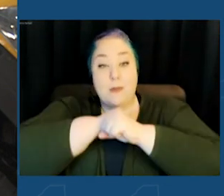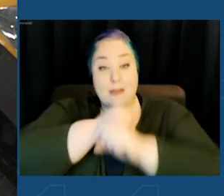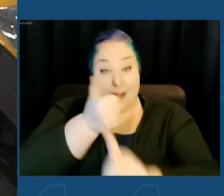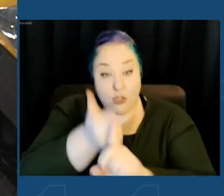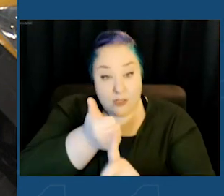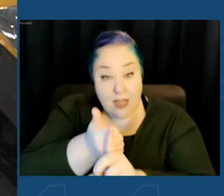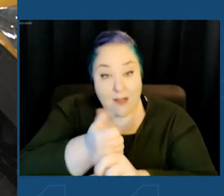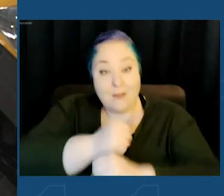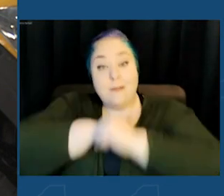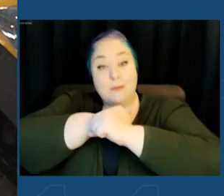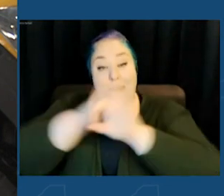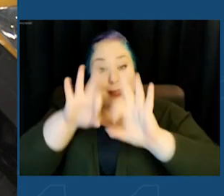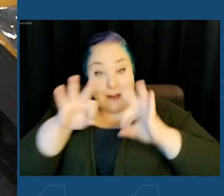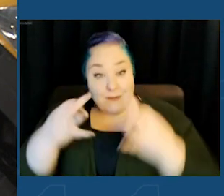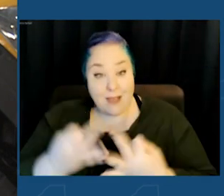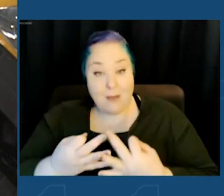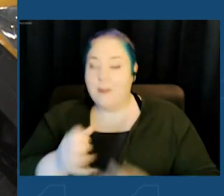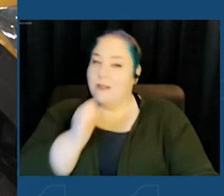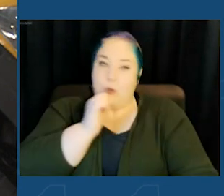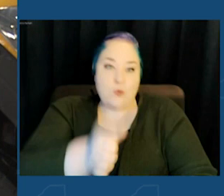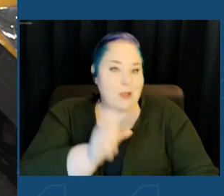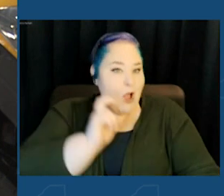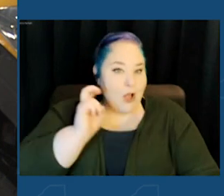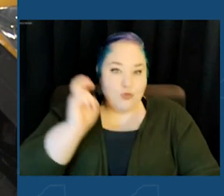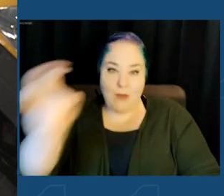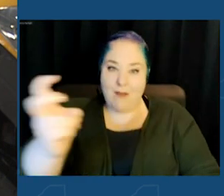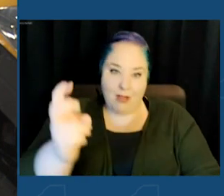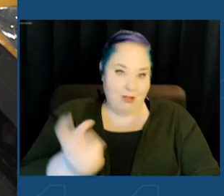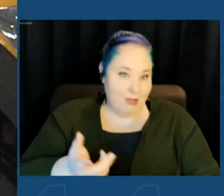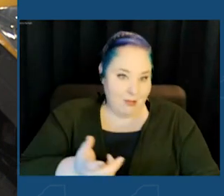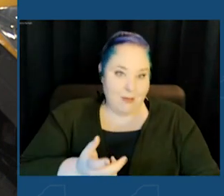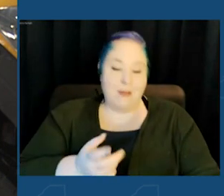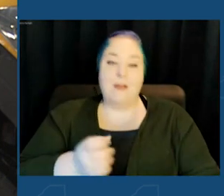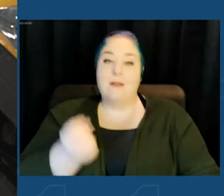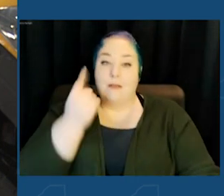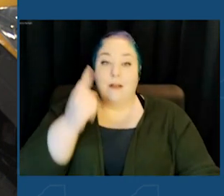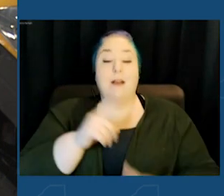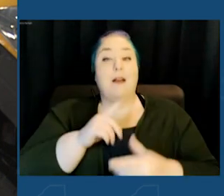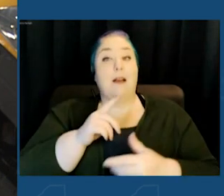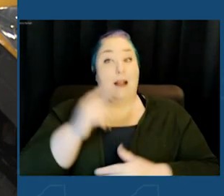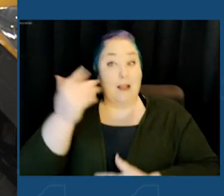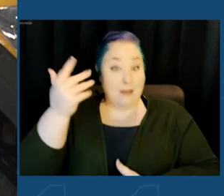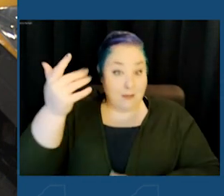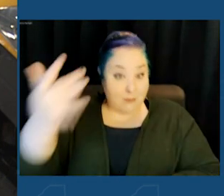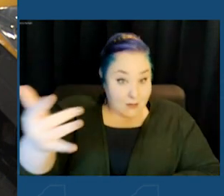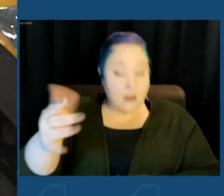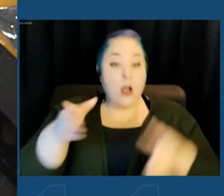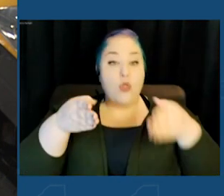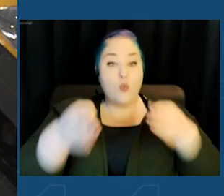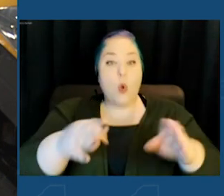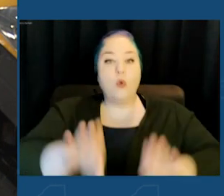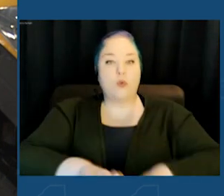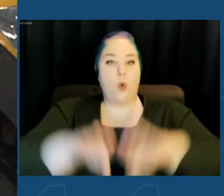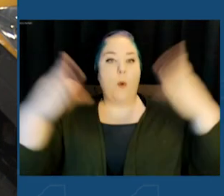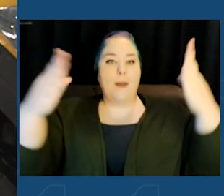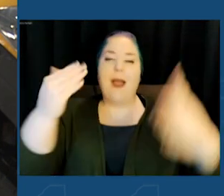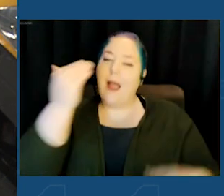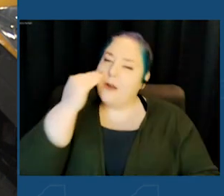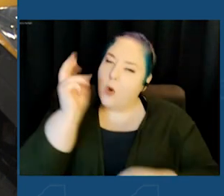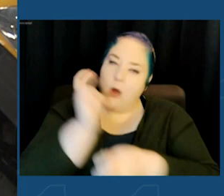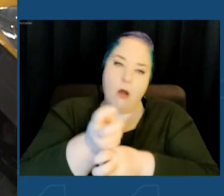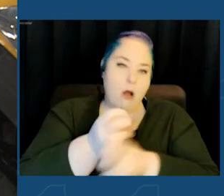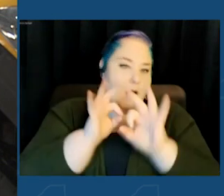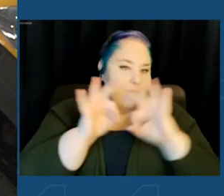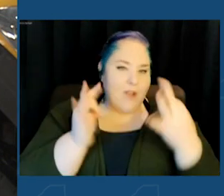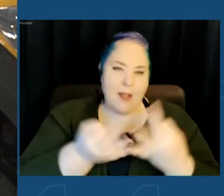do not travel until the roads are reopened that you know it's safe and I know it's hard for families many of us have